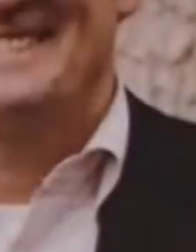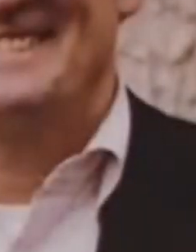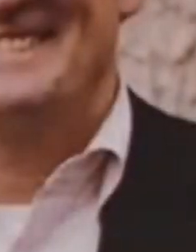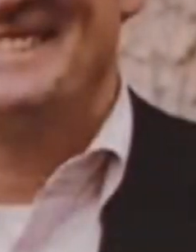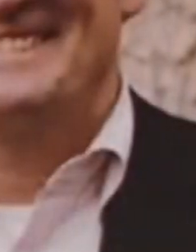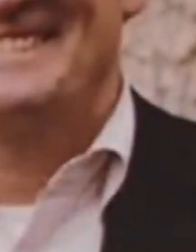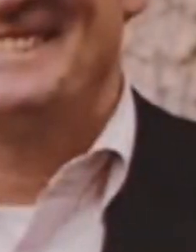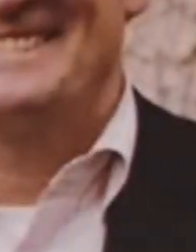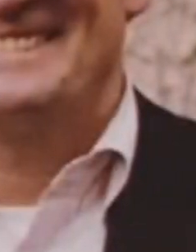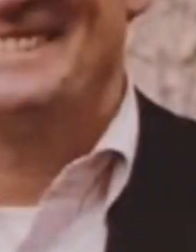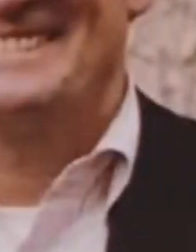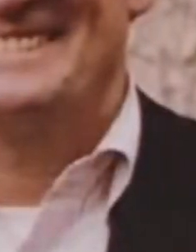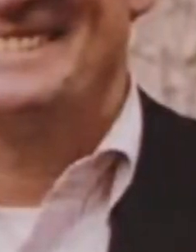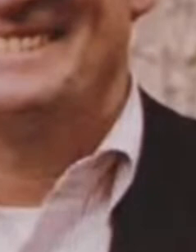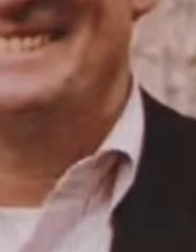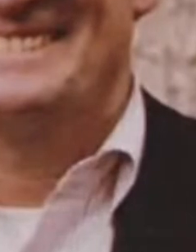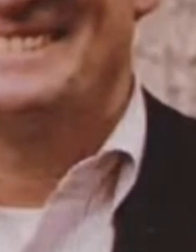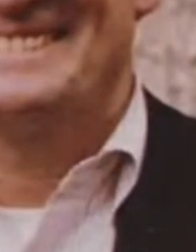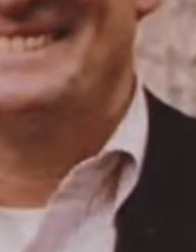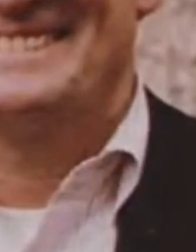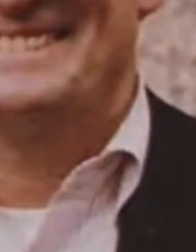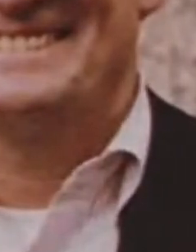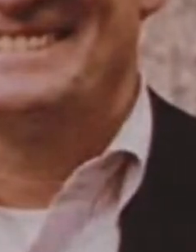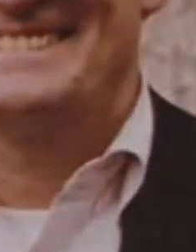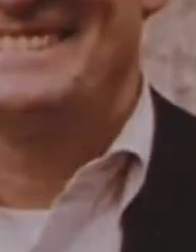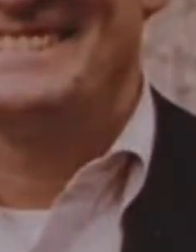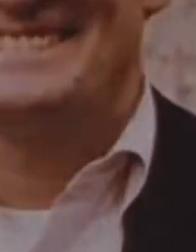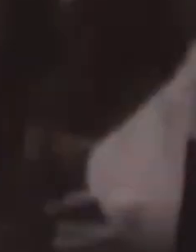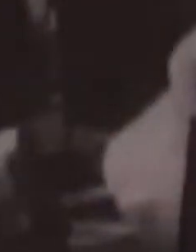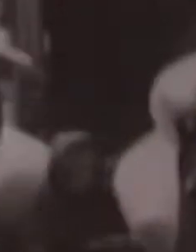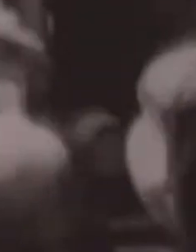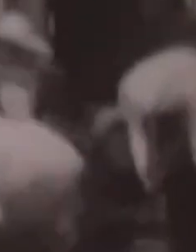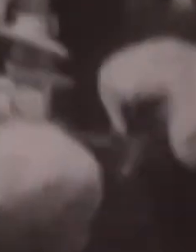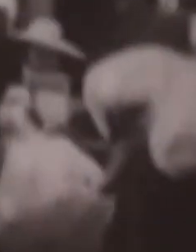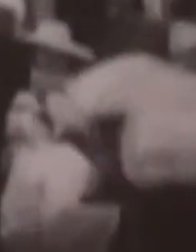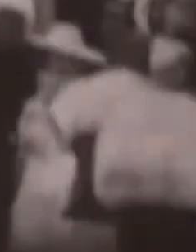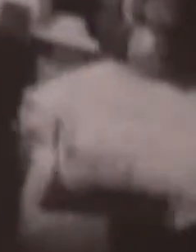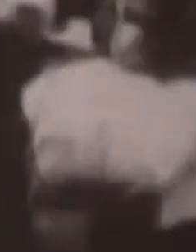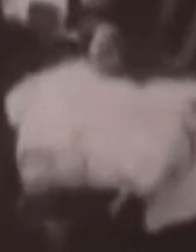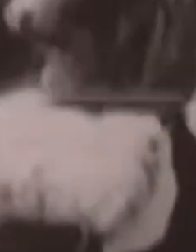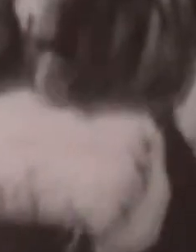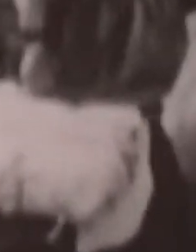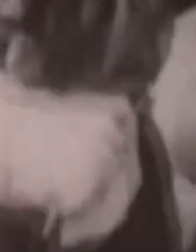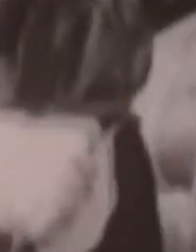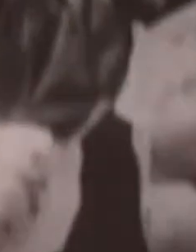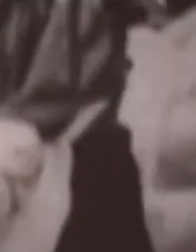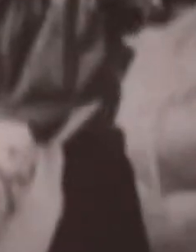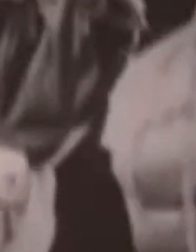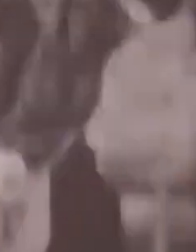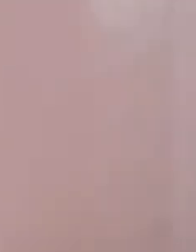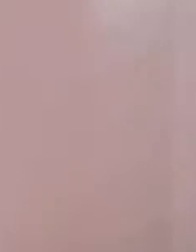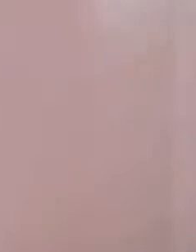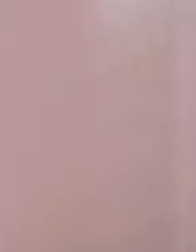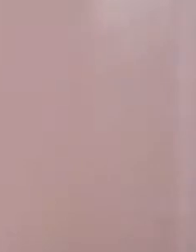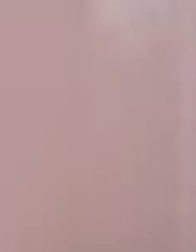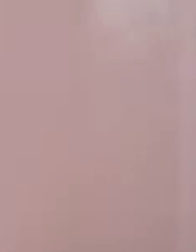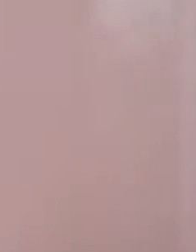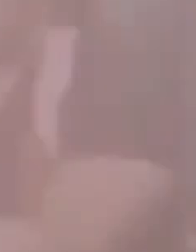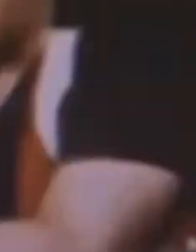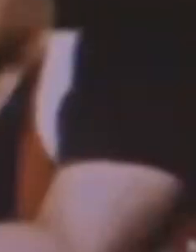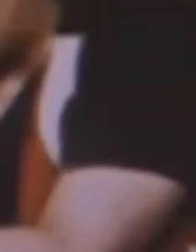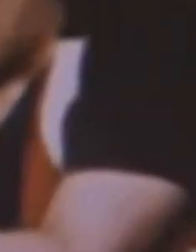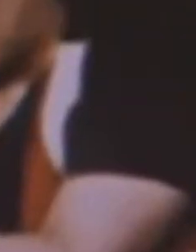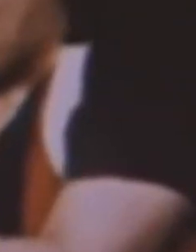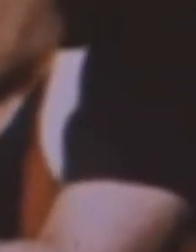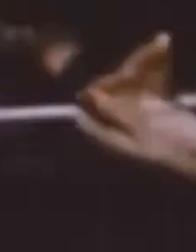possible without the courage and sacrifice of others. Her grandparents came here as immigrants. Her grandmother worked